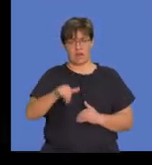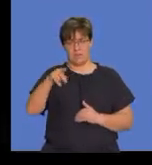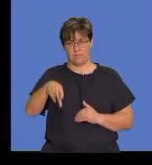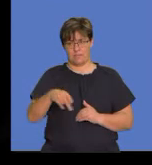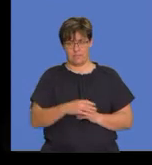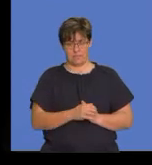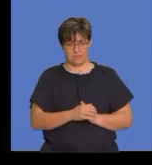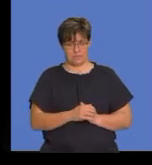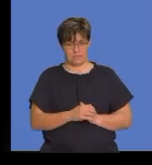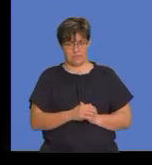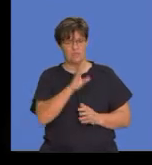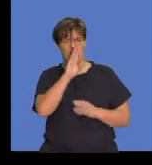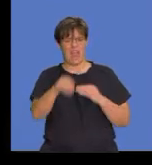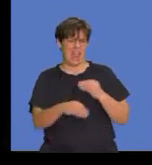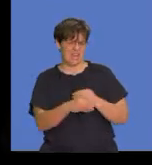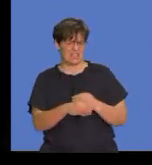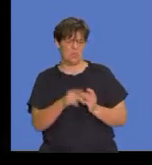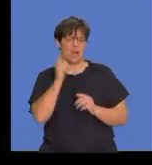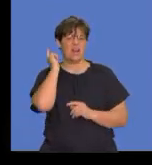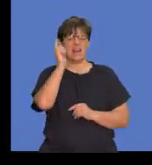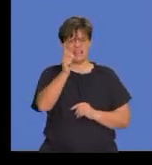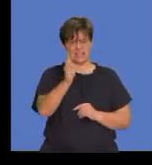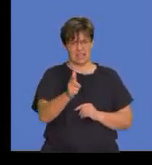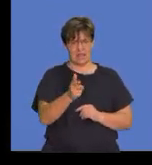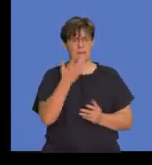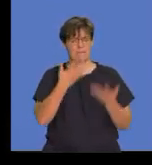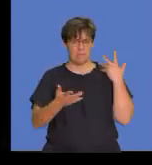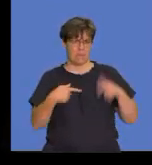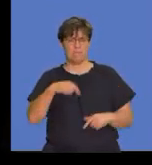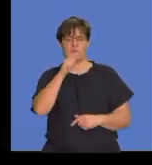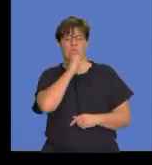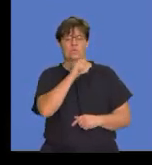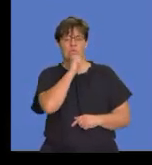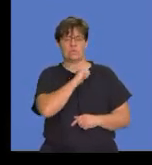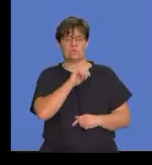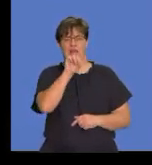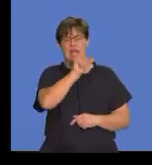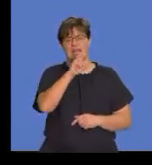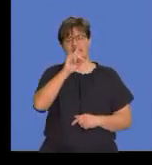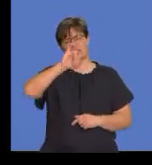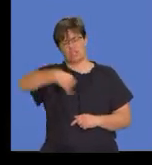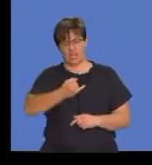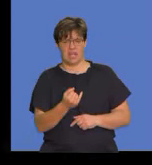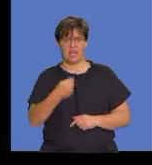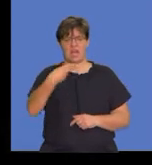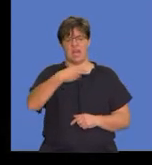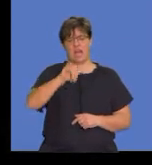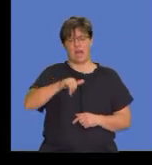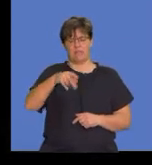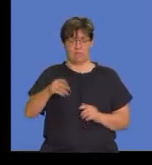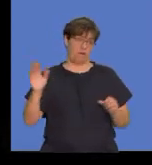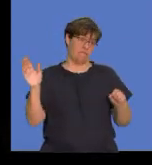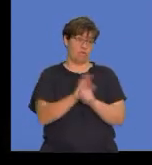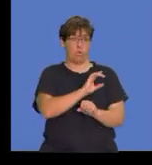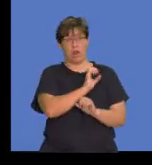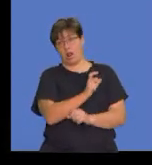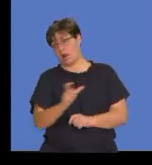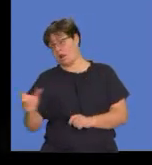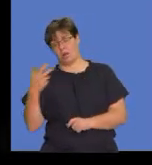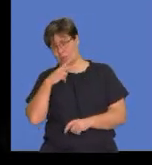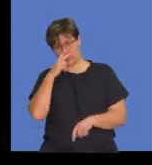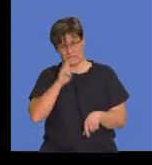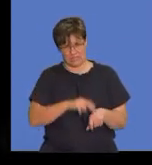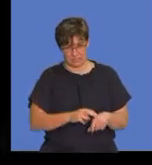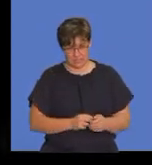hyp. So I'm just including this because at a later stage, I might be just writing ADJ and hyp and not writing the